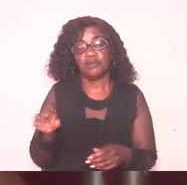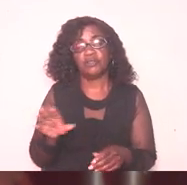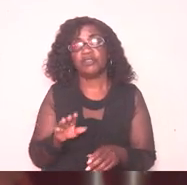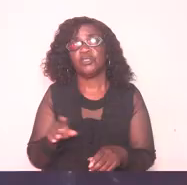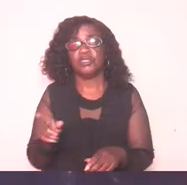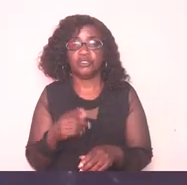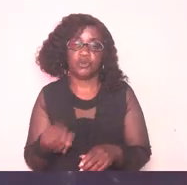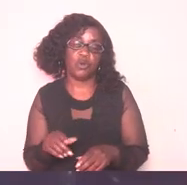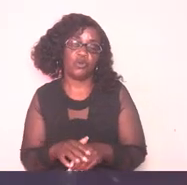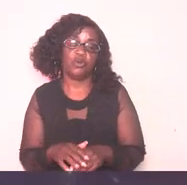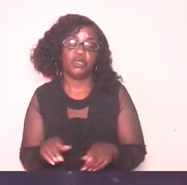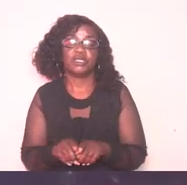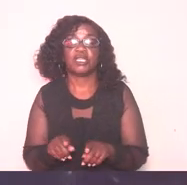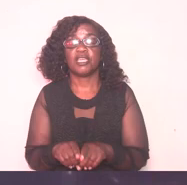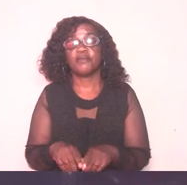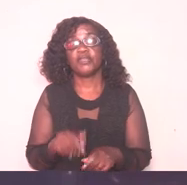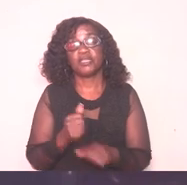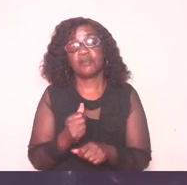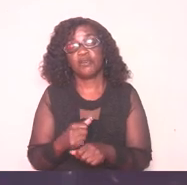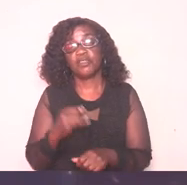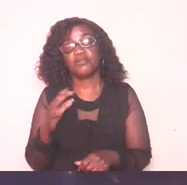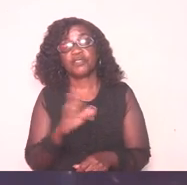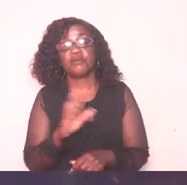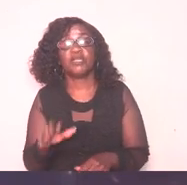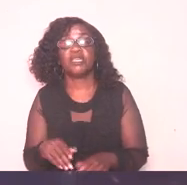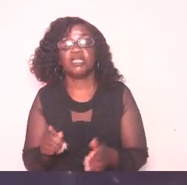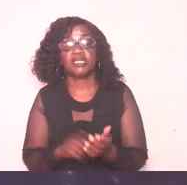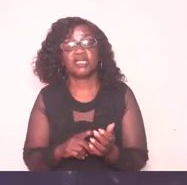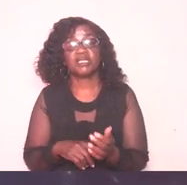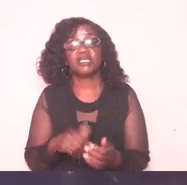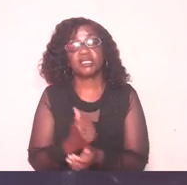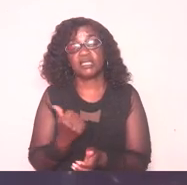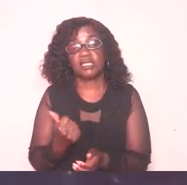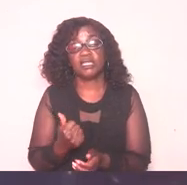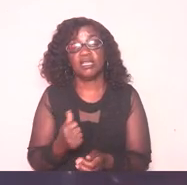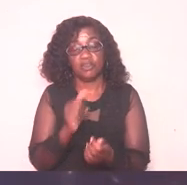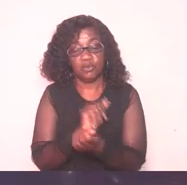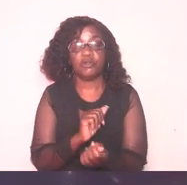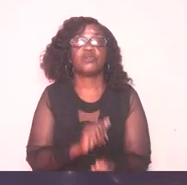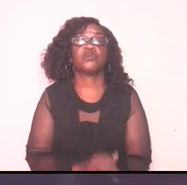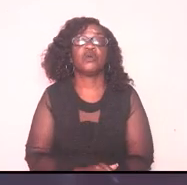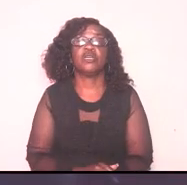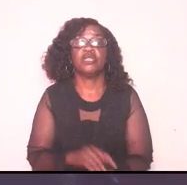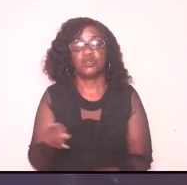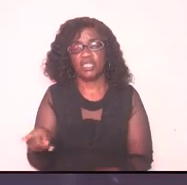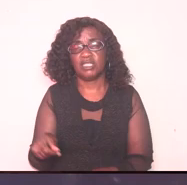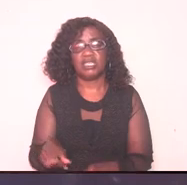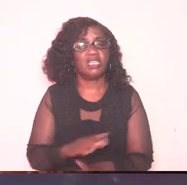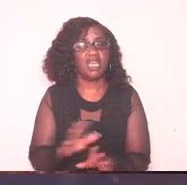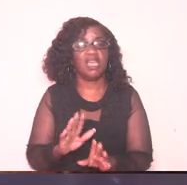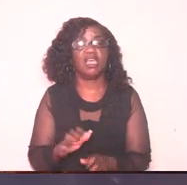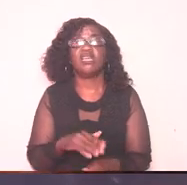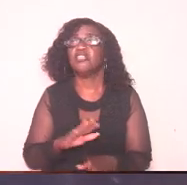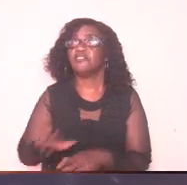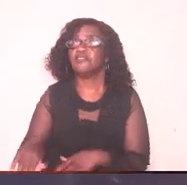as something that is criminalizable, demonizable, and just totally bad. And this is not safe. This is negative to sexual health. Now, at the end